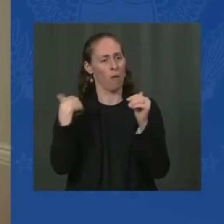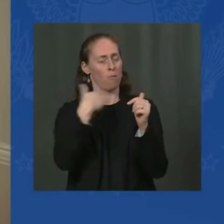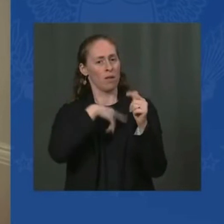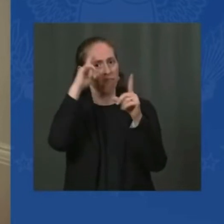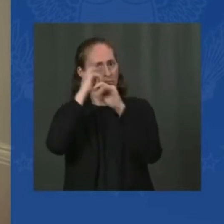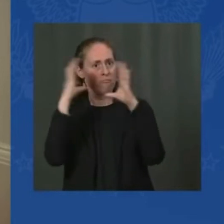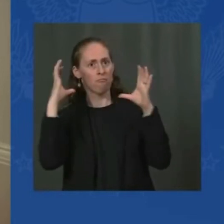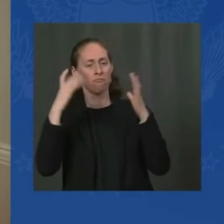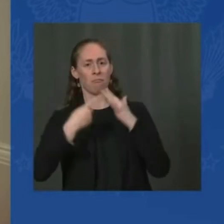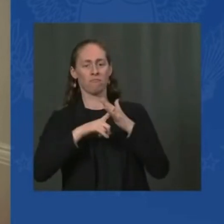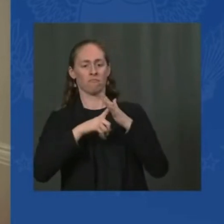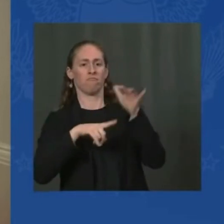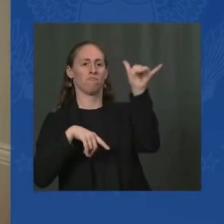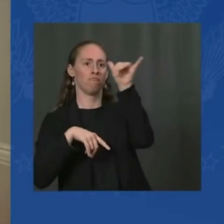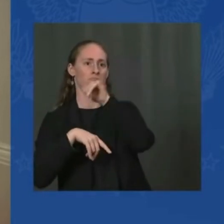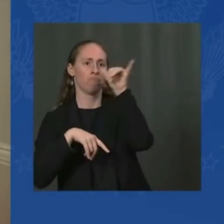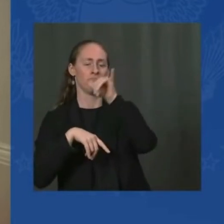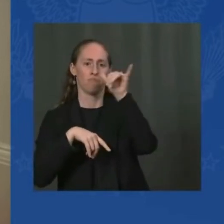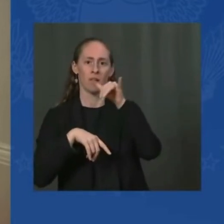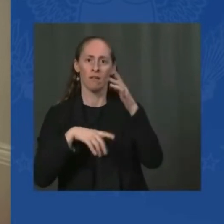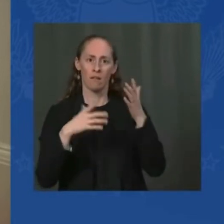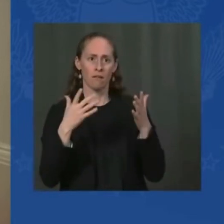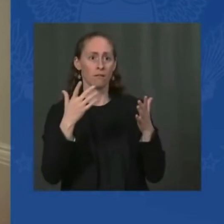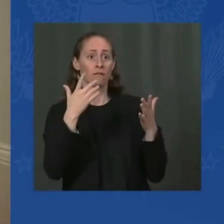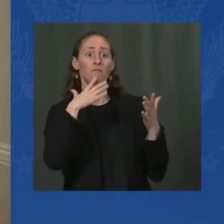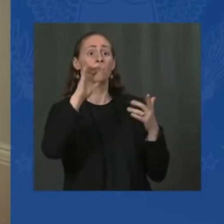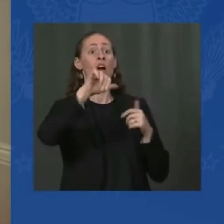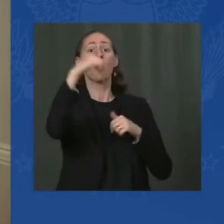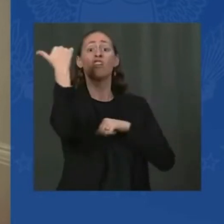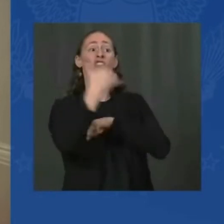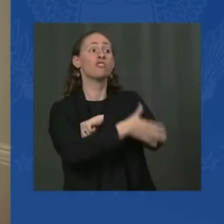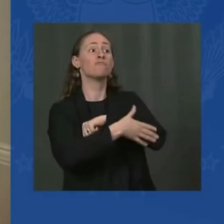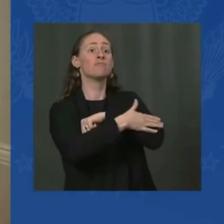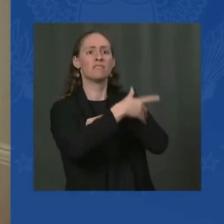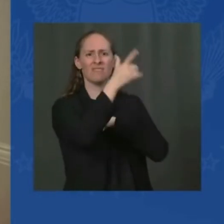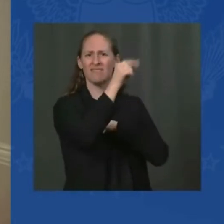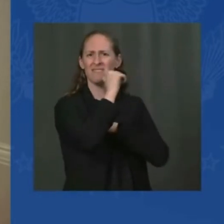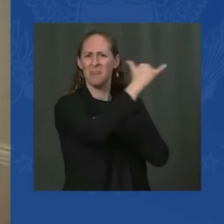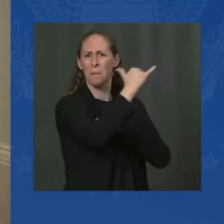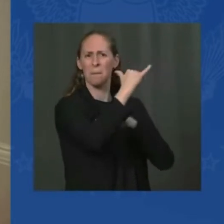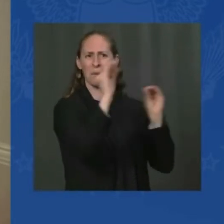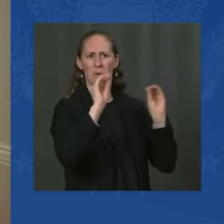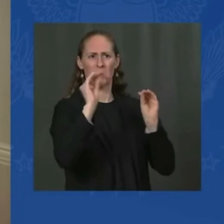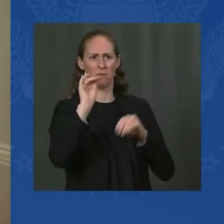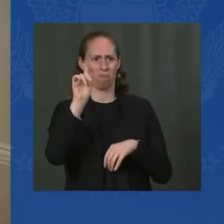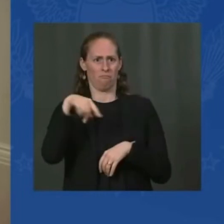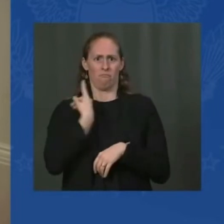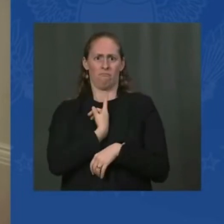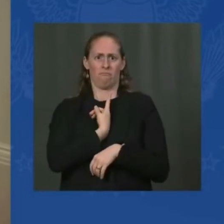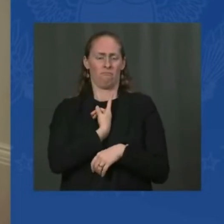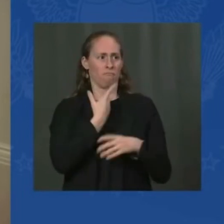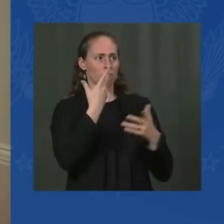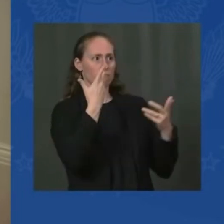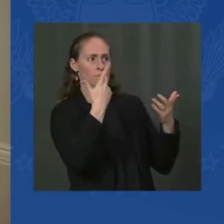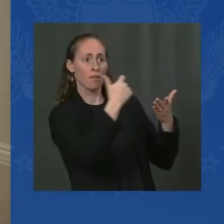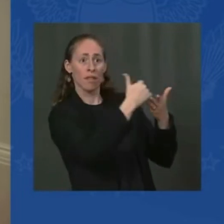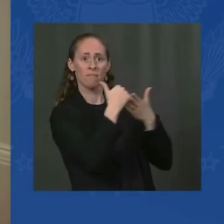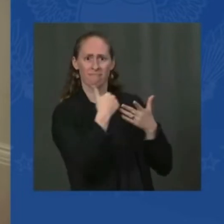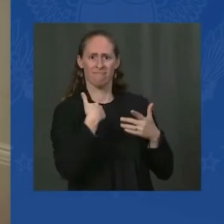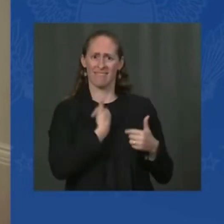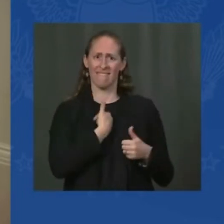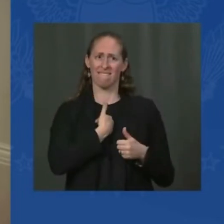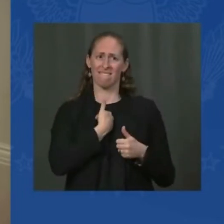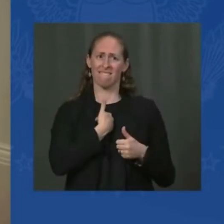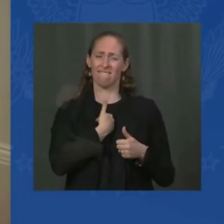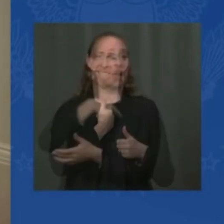has ever done anything like it in all of history. Only the United States had the capacity and the will and ability to